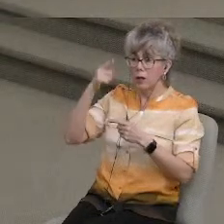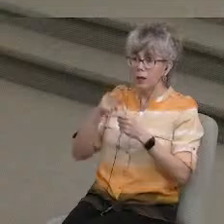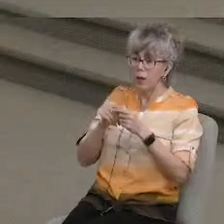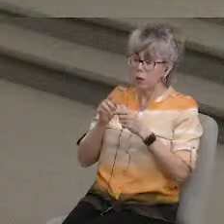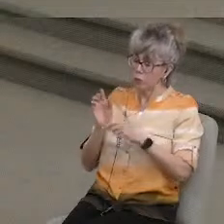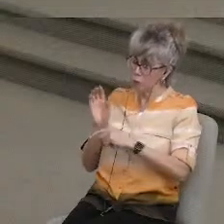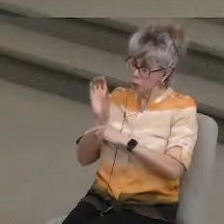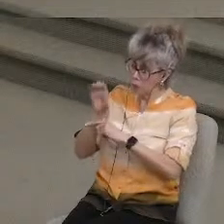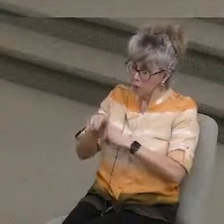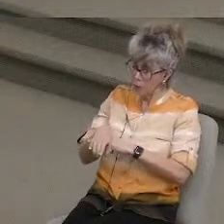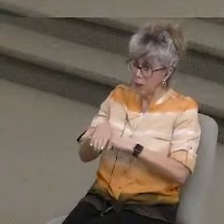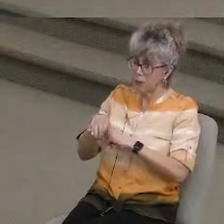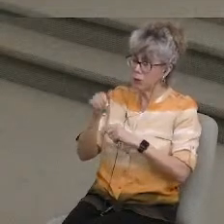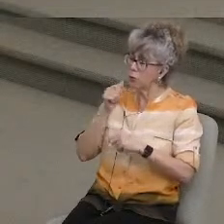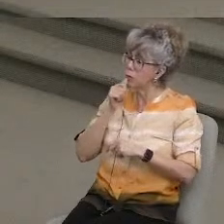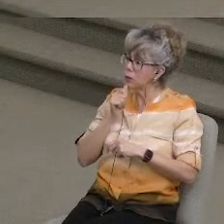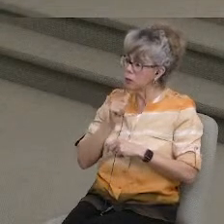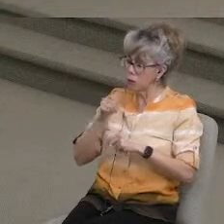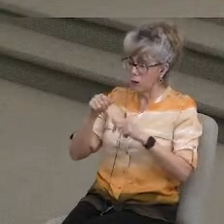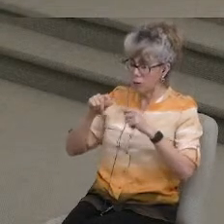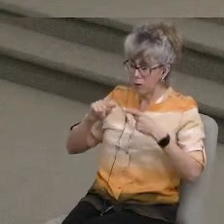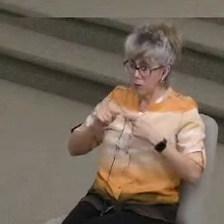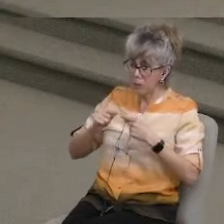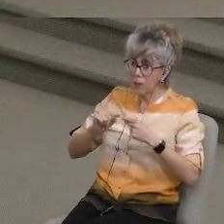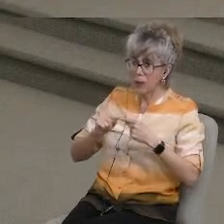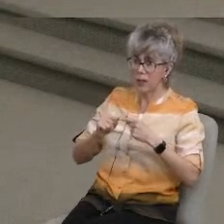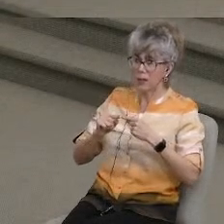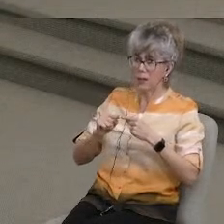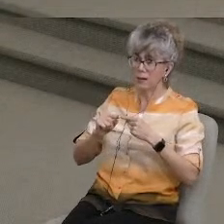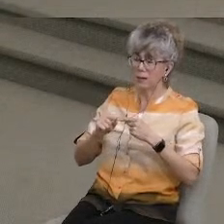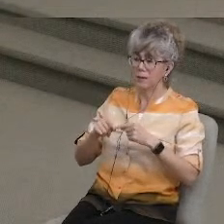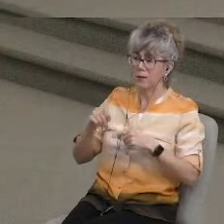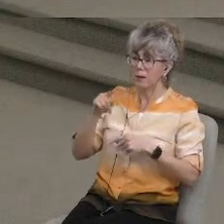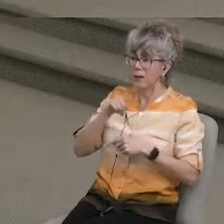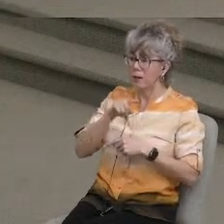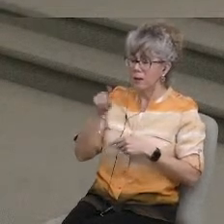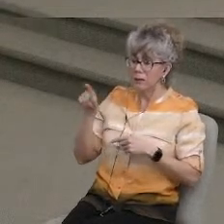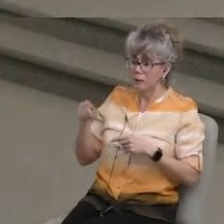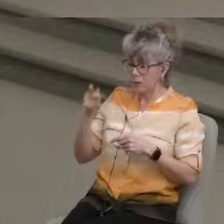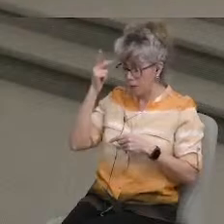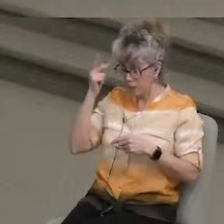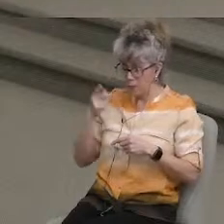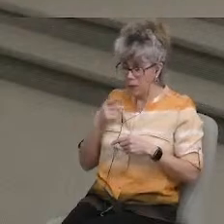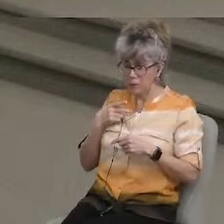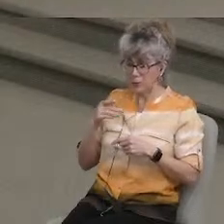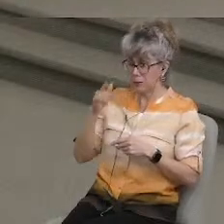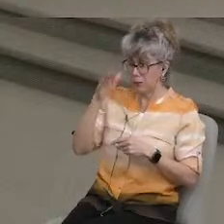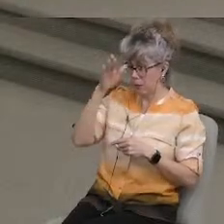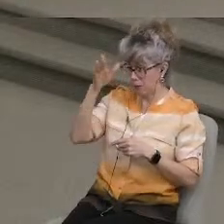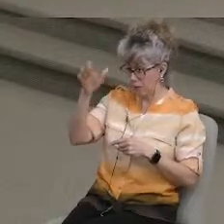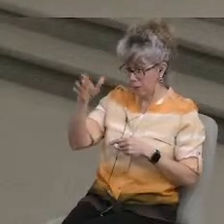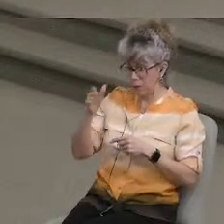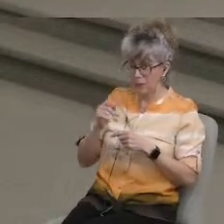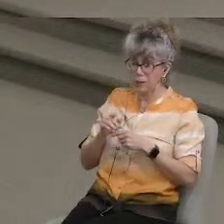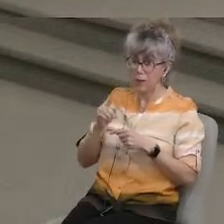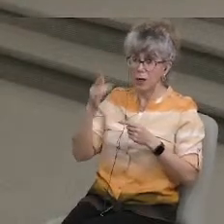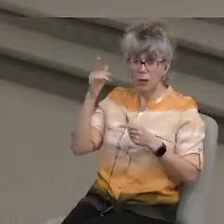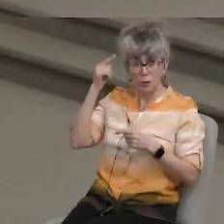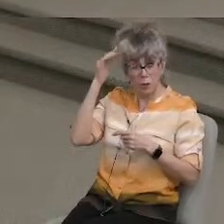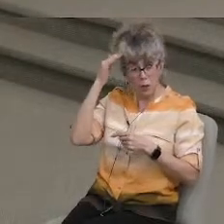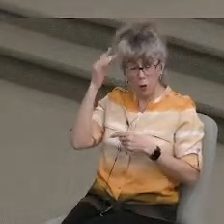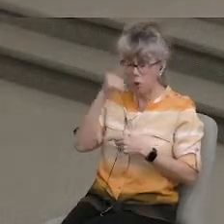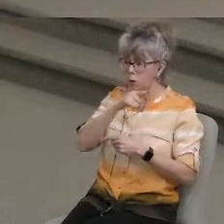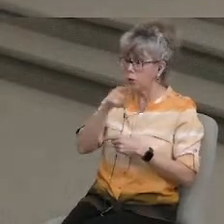endure the pain. I mean, you as a parent, those of you who are parents or even grandparents, know that you will